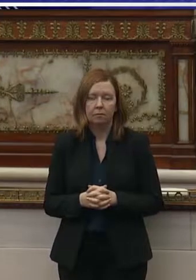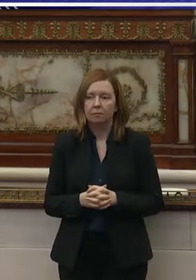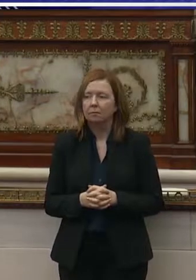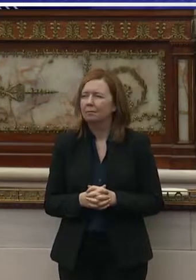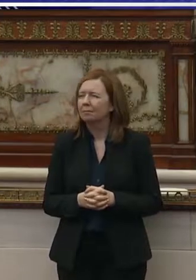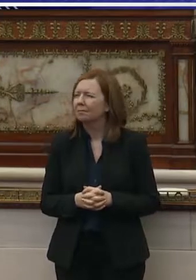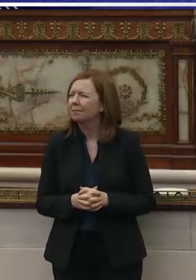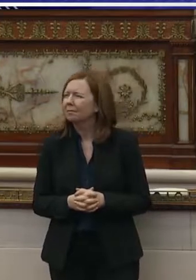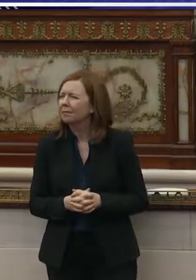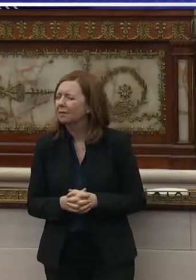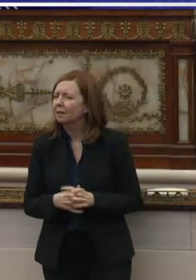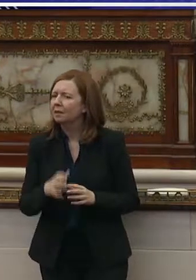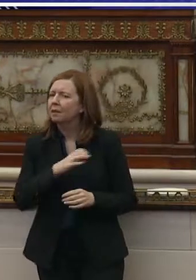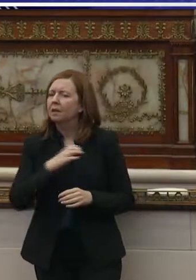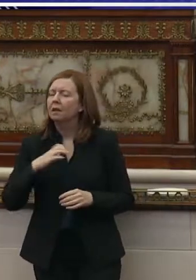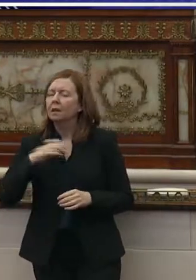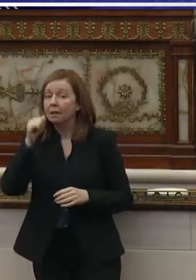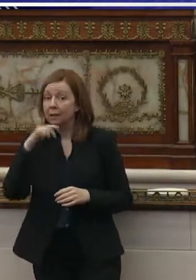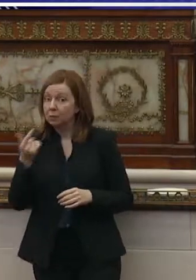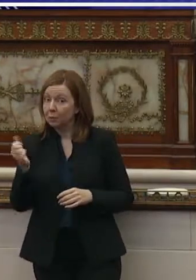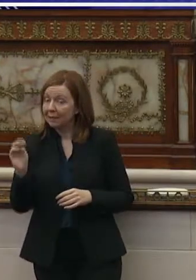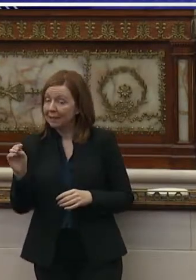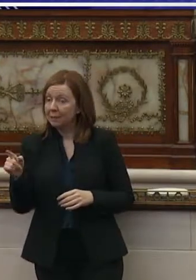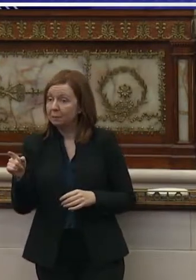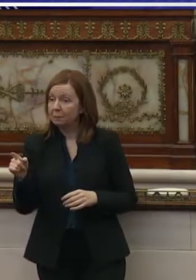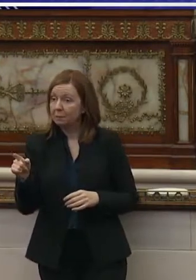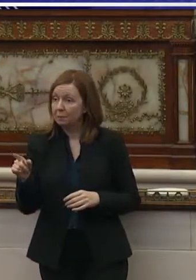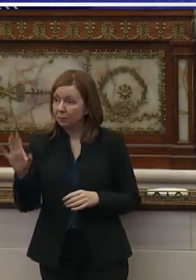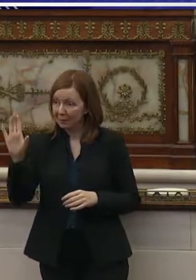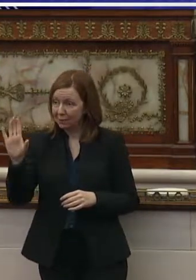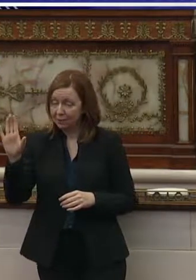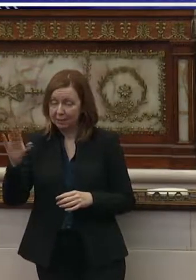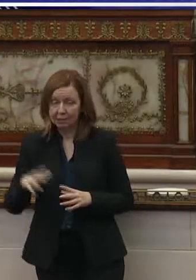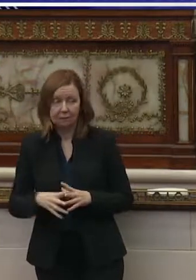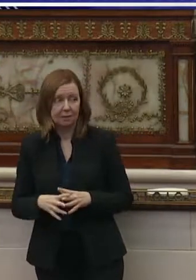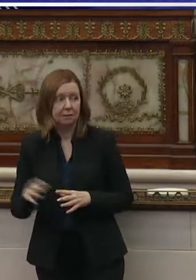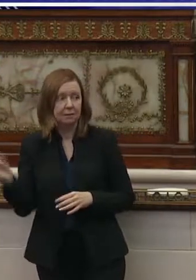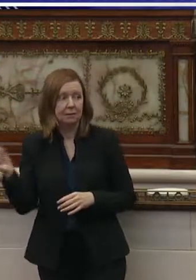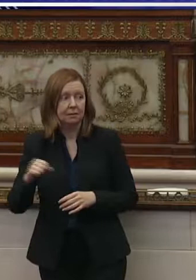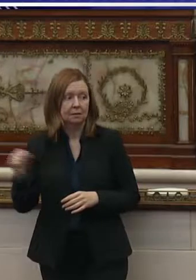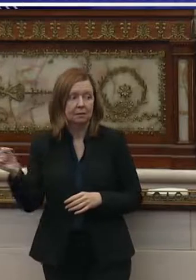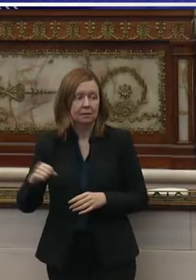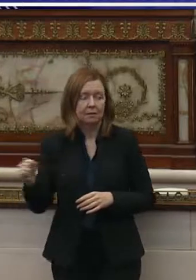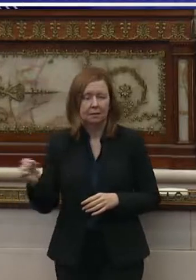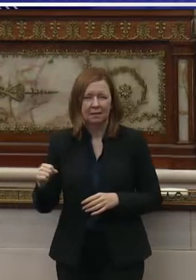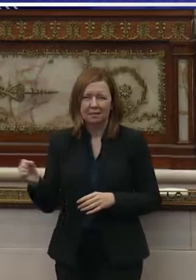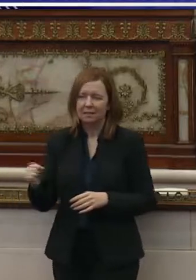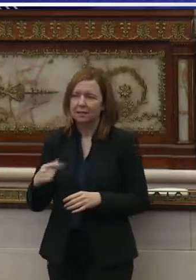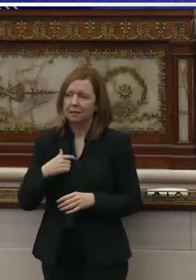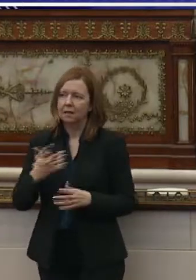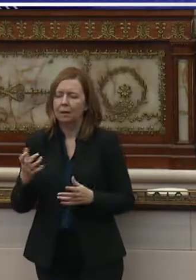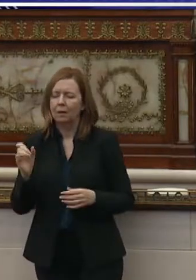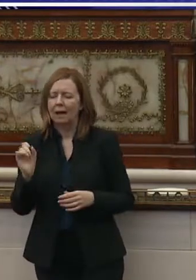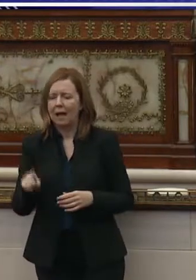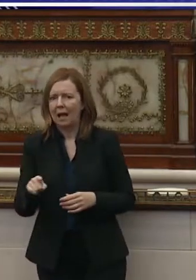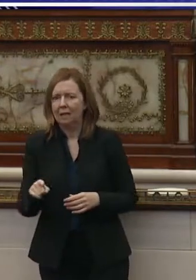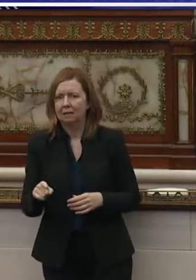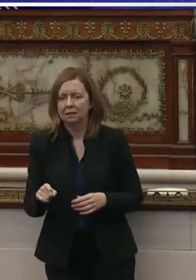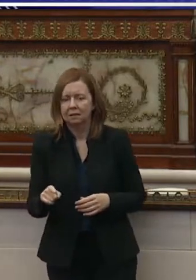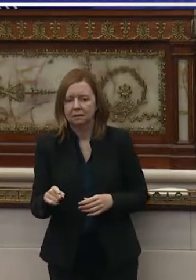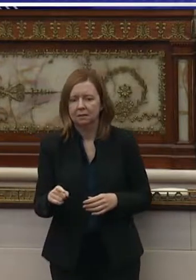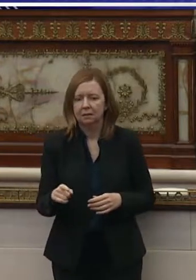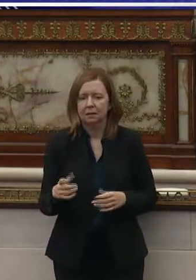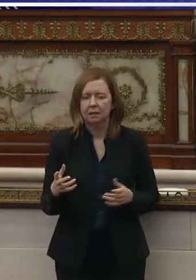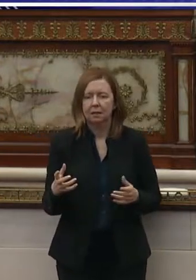Councilman, did you have I'm sorry, you're raising your hand? Yes. Yes, okay. I did want to ask the question